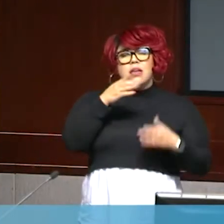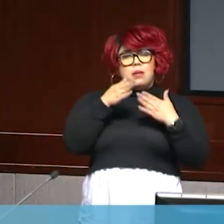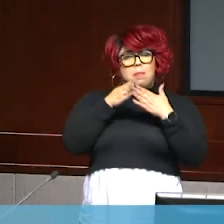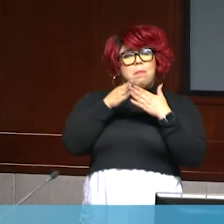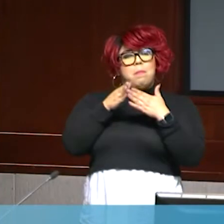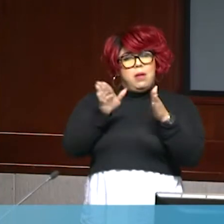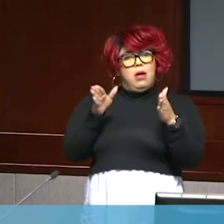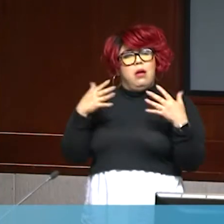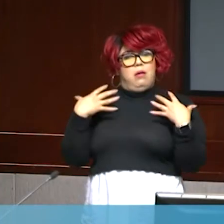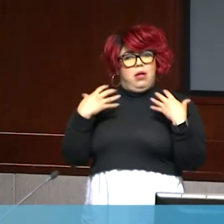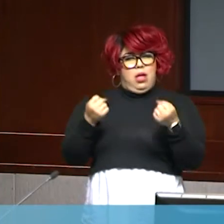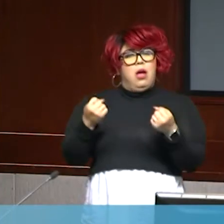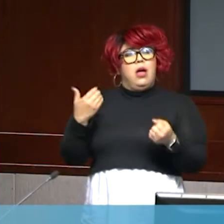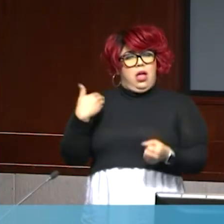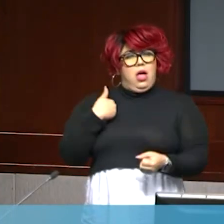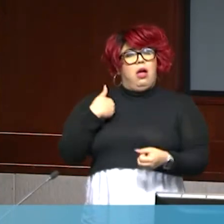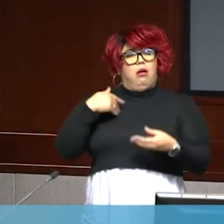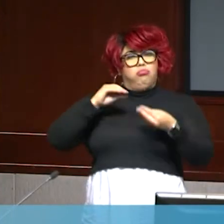of the data.